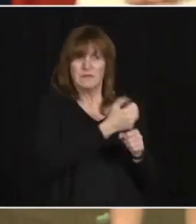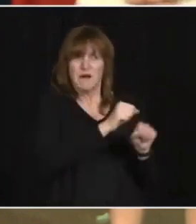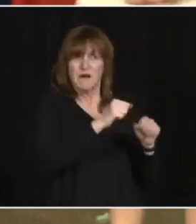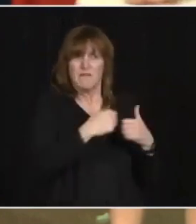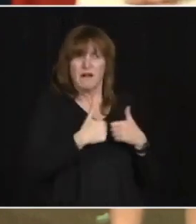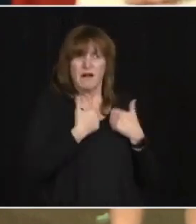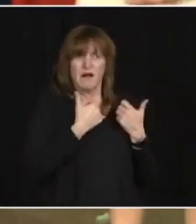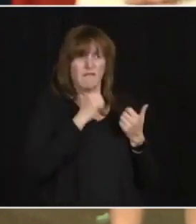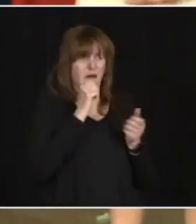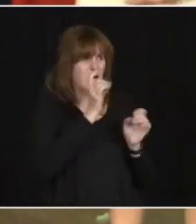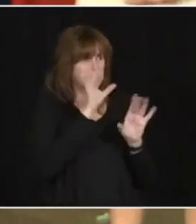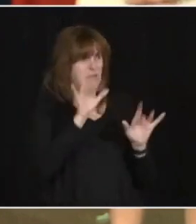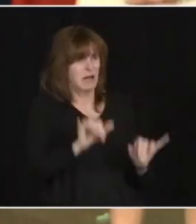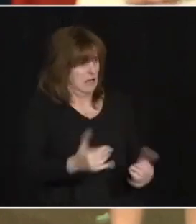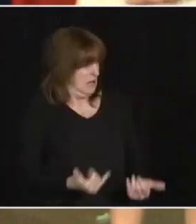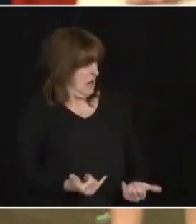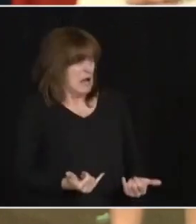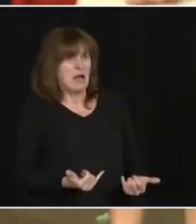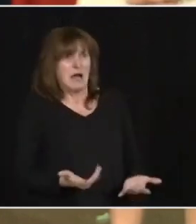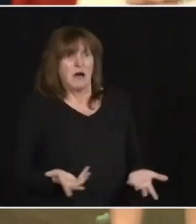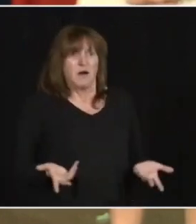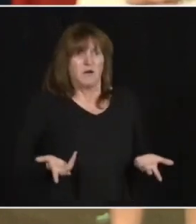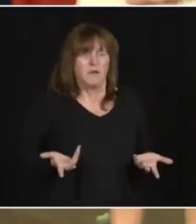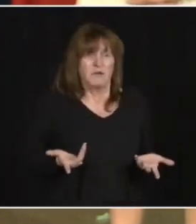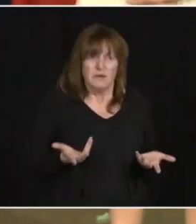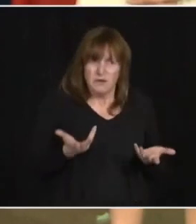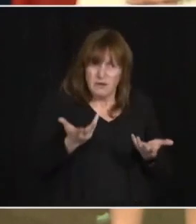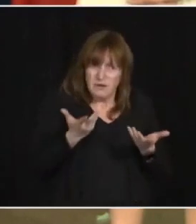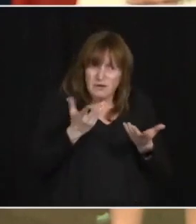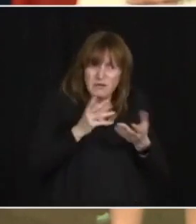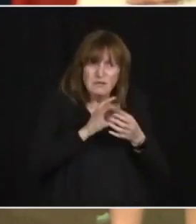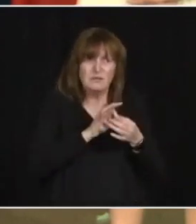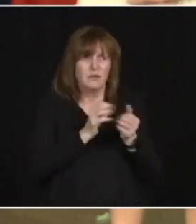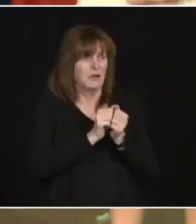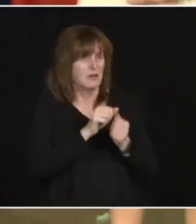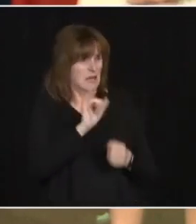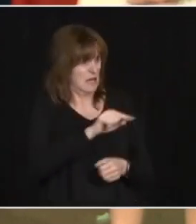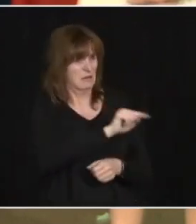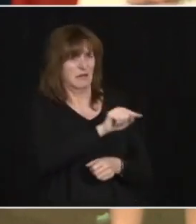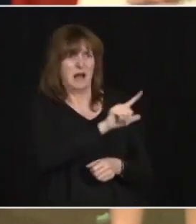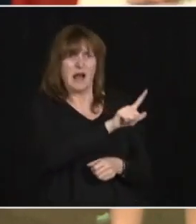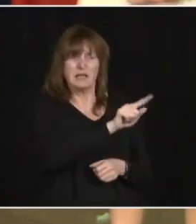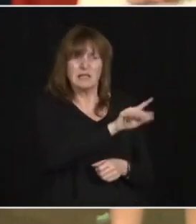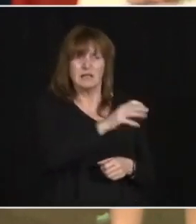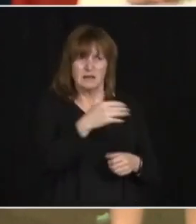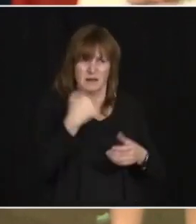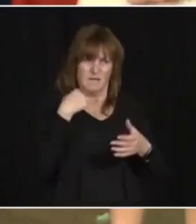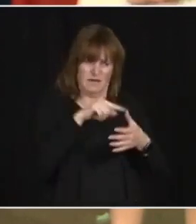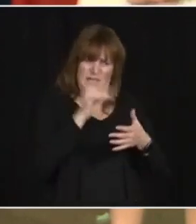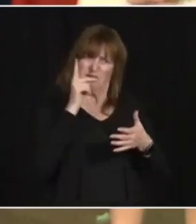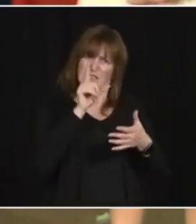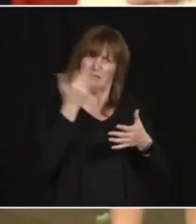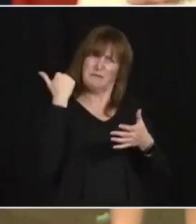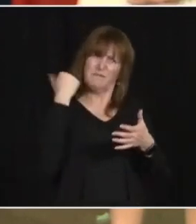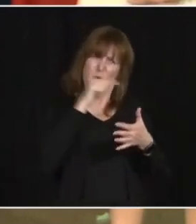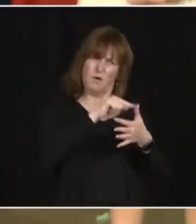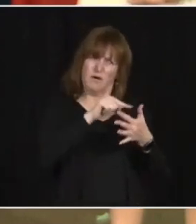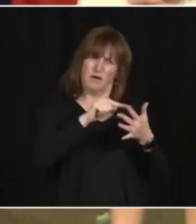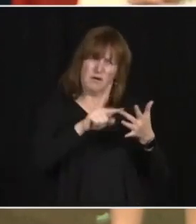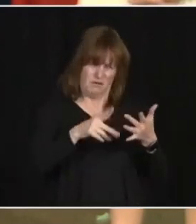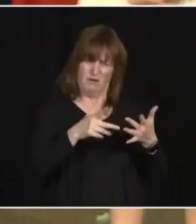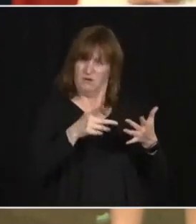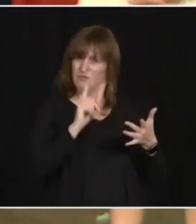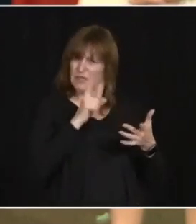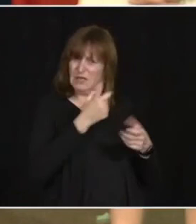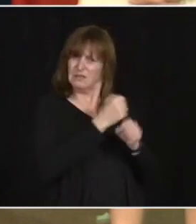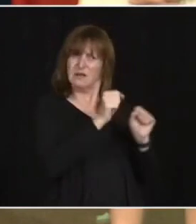one of the measures that you've taken so far with long-term care homes, could one of them have been implemented sooner and have saved lives? No, I can't. You